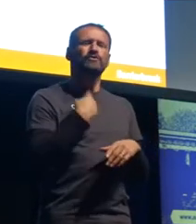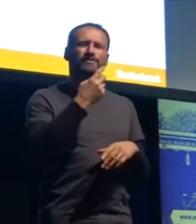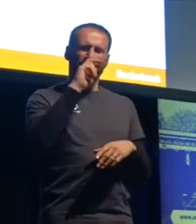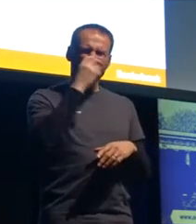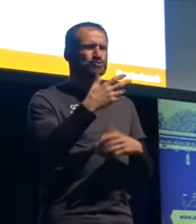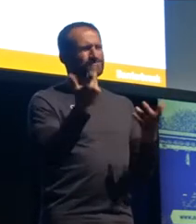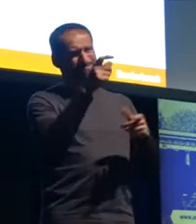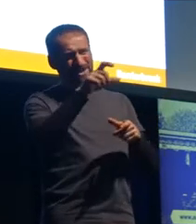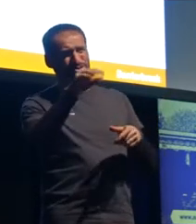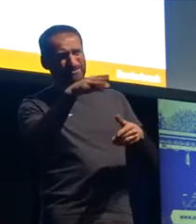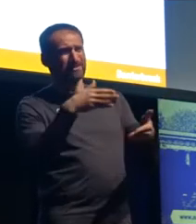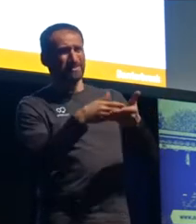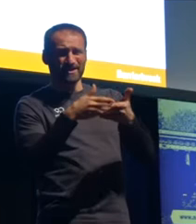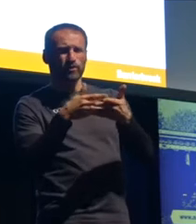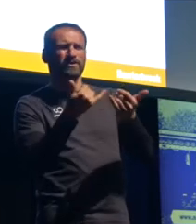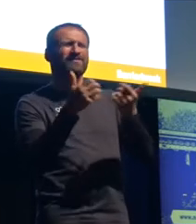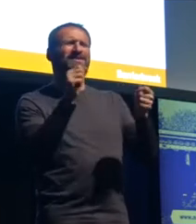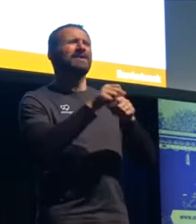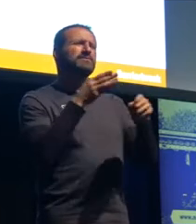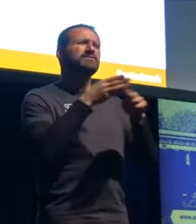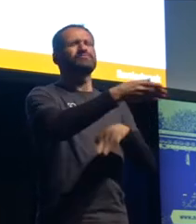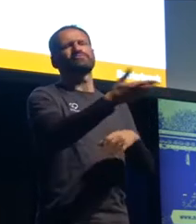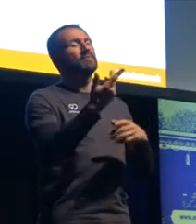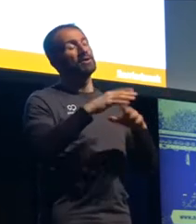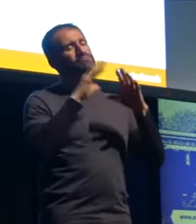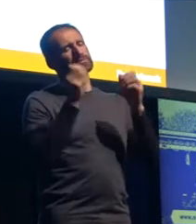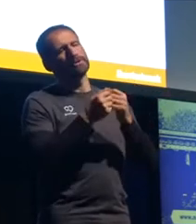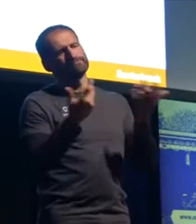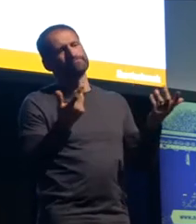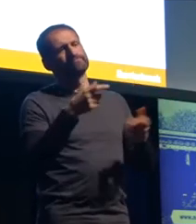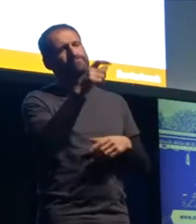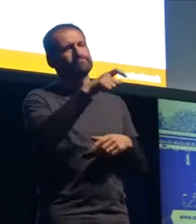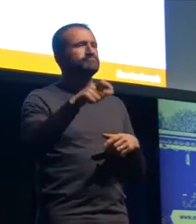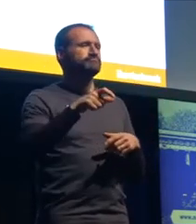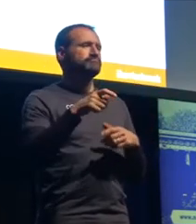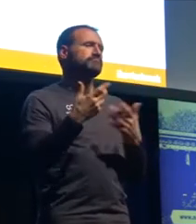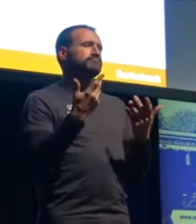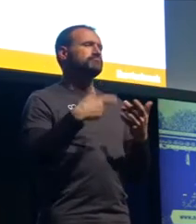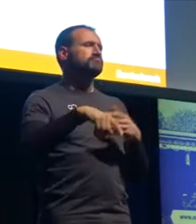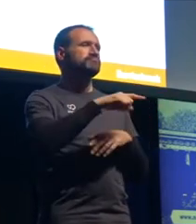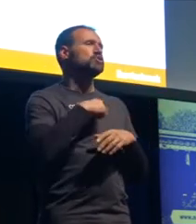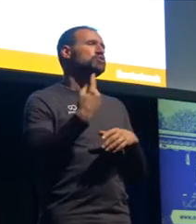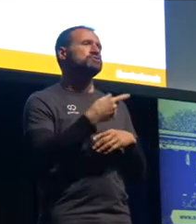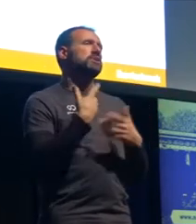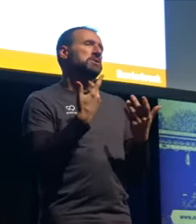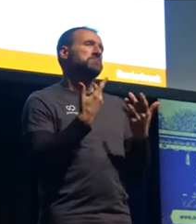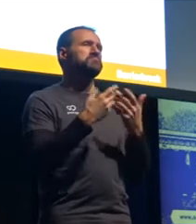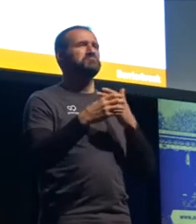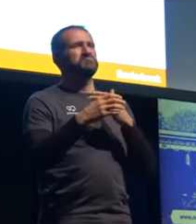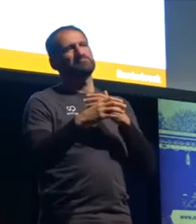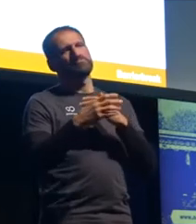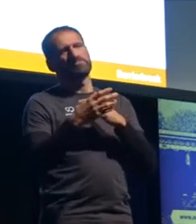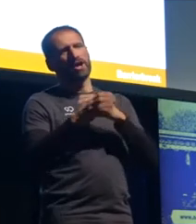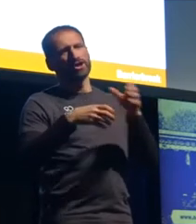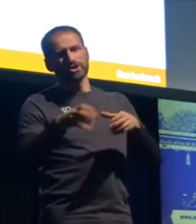people with disabilities, so much so that, generally speaking, about 70% of our employees are people with disabilities, some form of